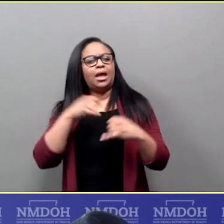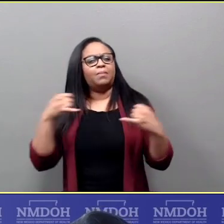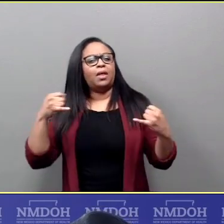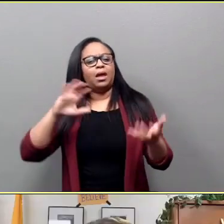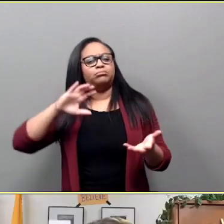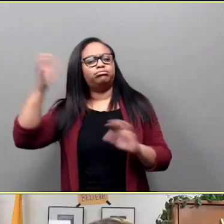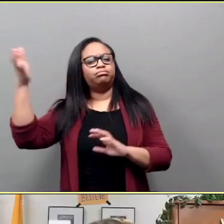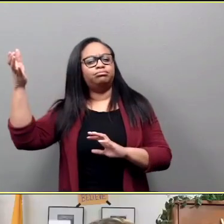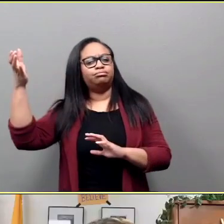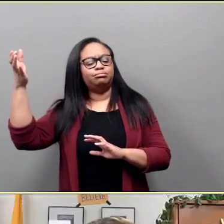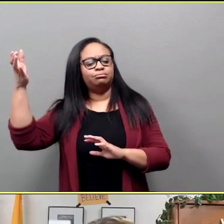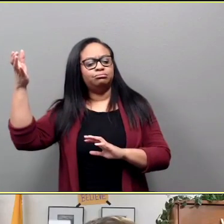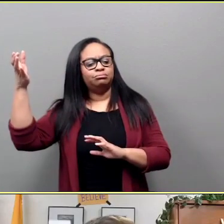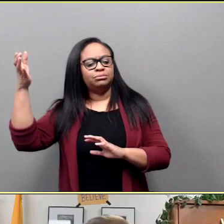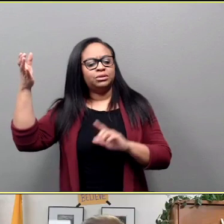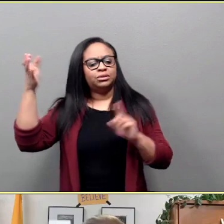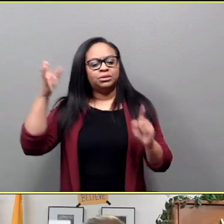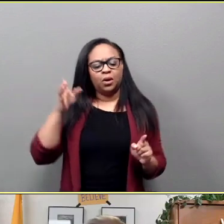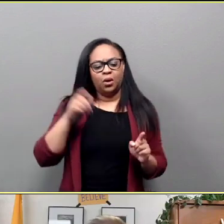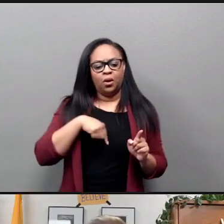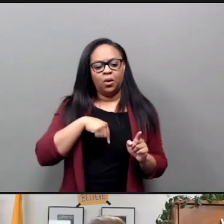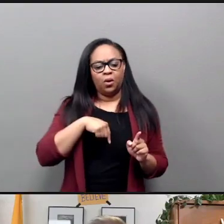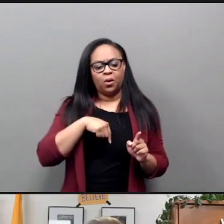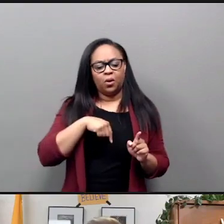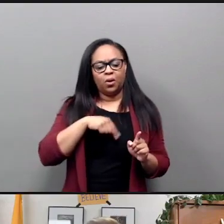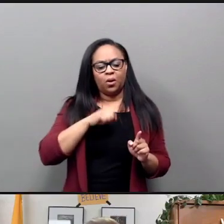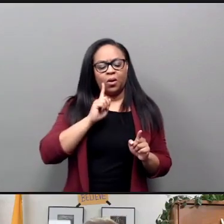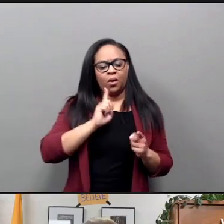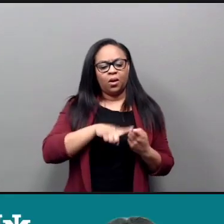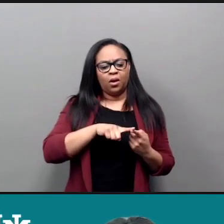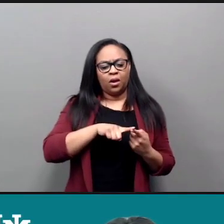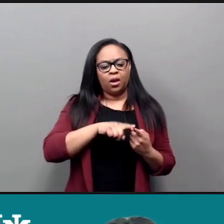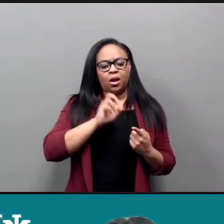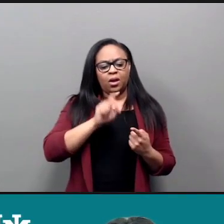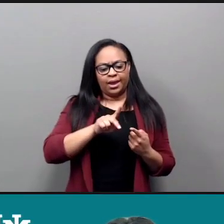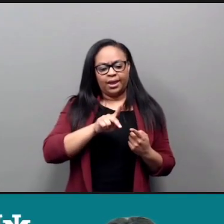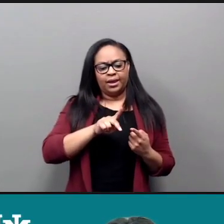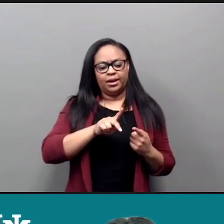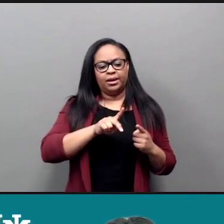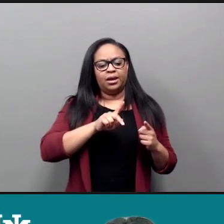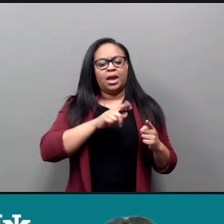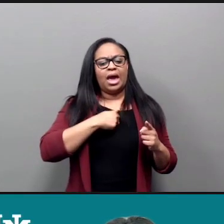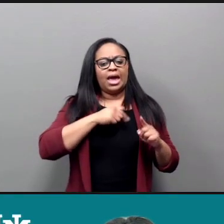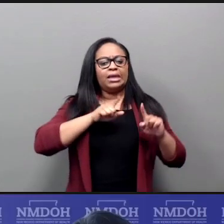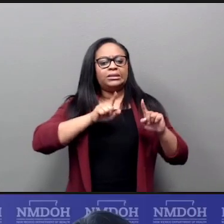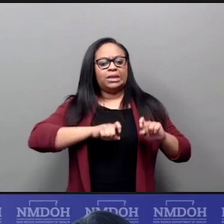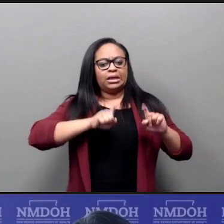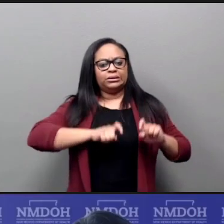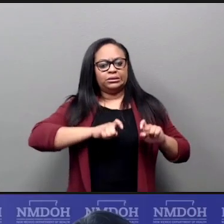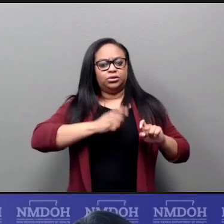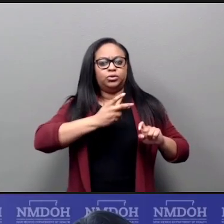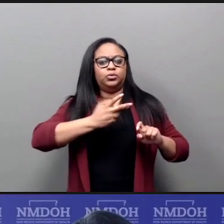prescription, and then they're waiting to get that prescription filled. So how is